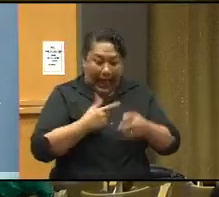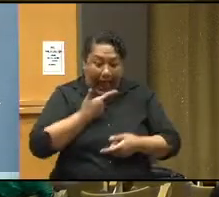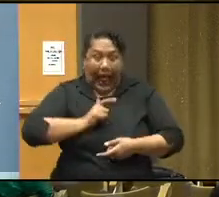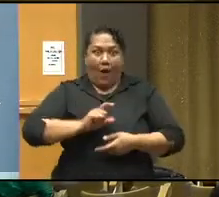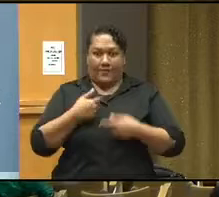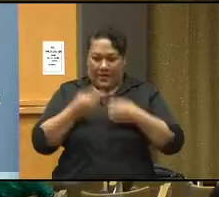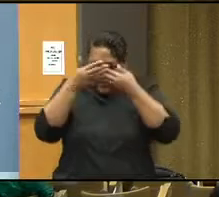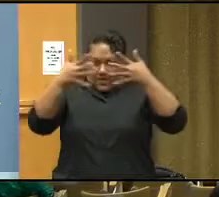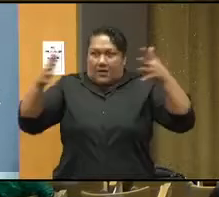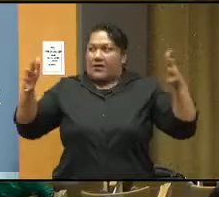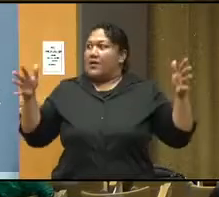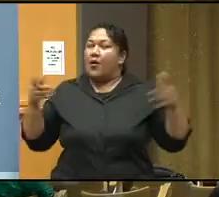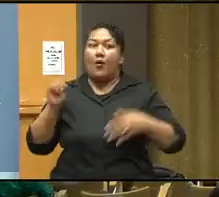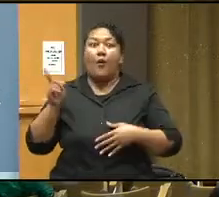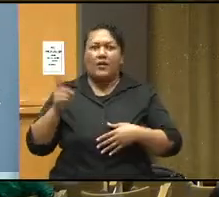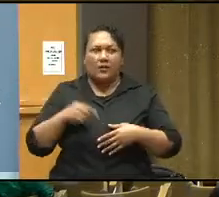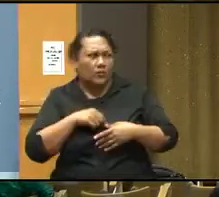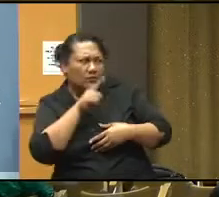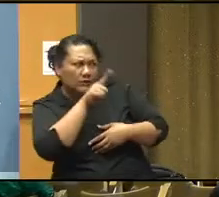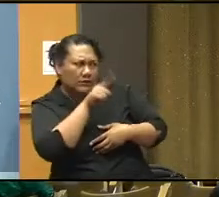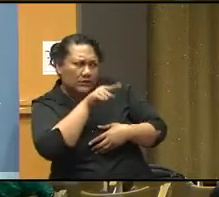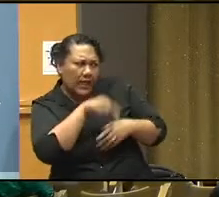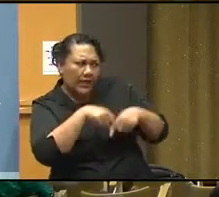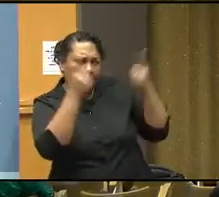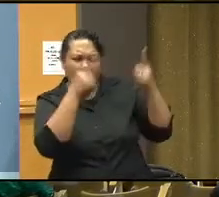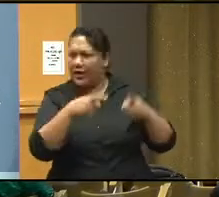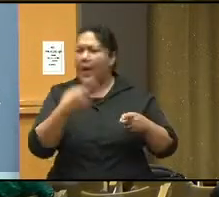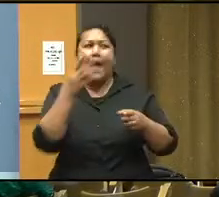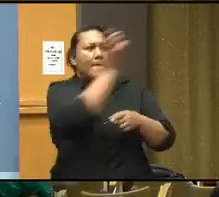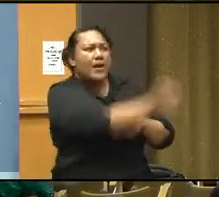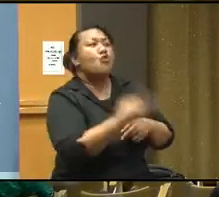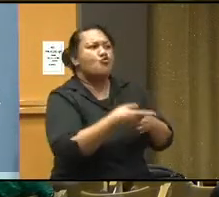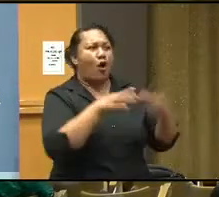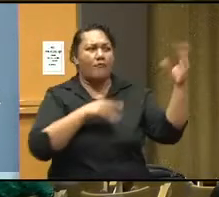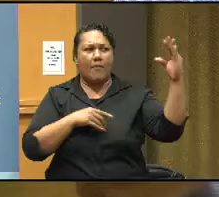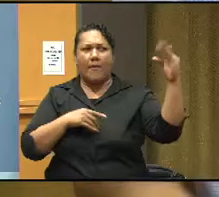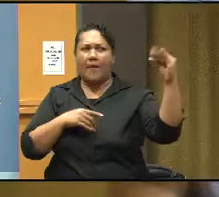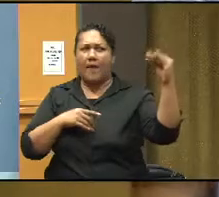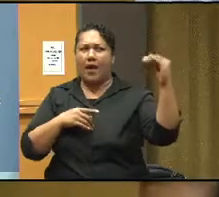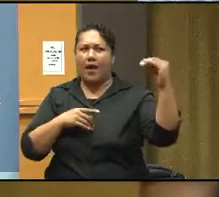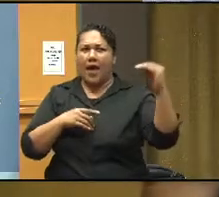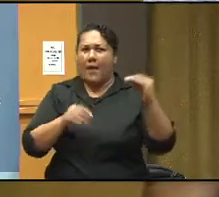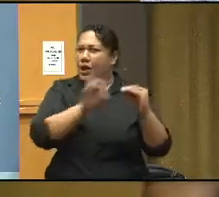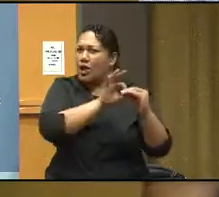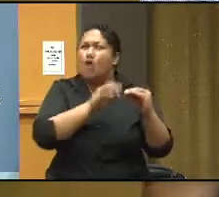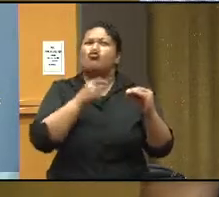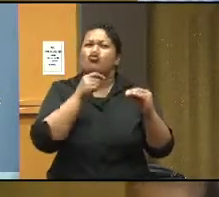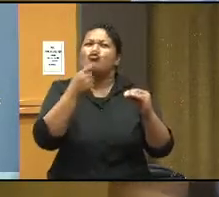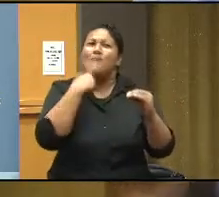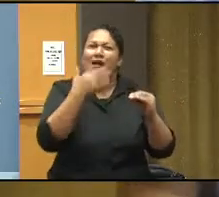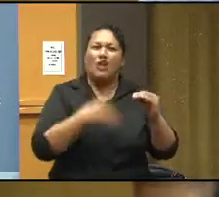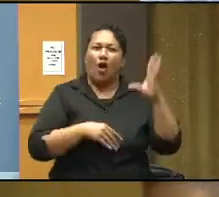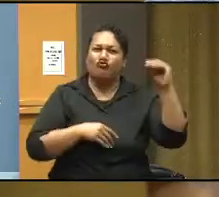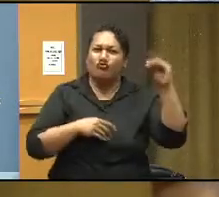lecturer to differentiate between a person who talks a lot but doesn't give very good arguments compared